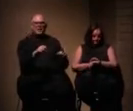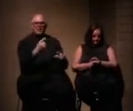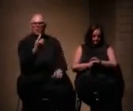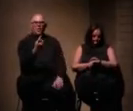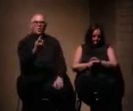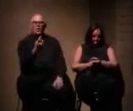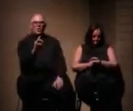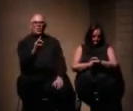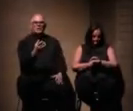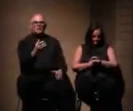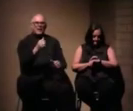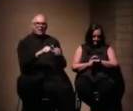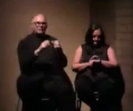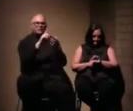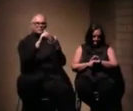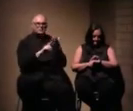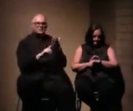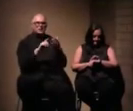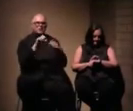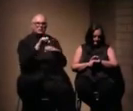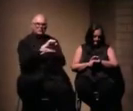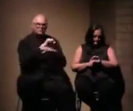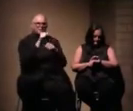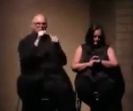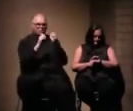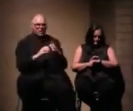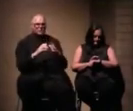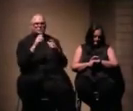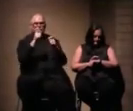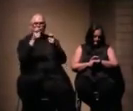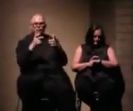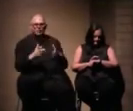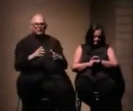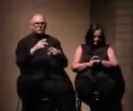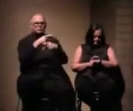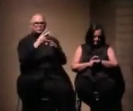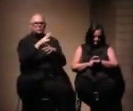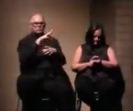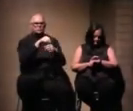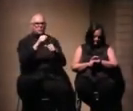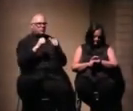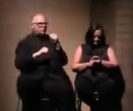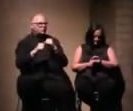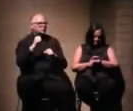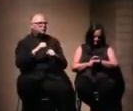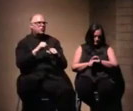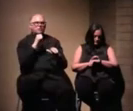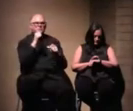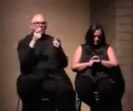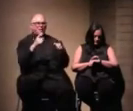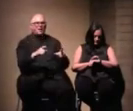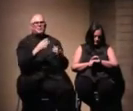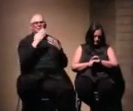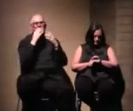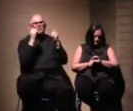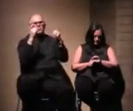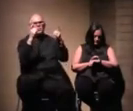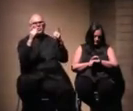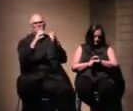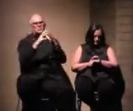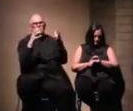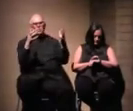thanks to every single designer, actor, stagehand, director, producer involved in this show. Without it, this would not happen, and thank you all so